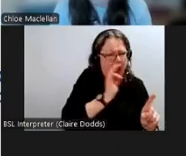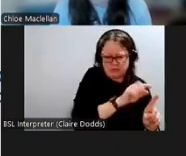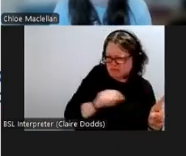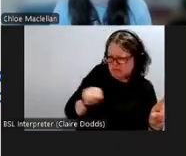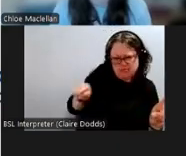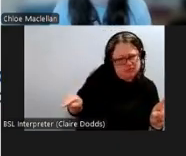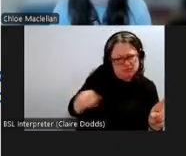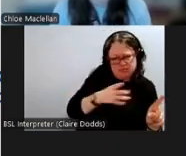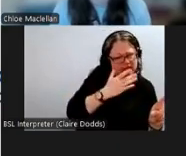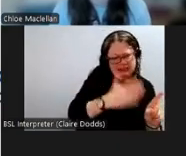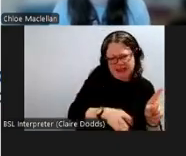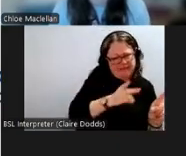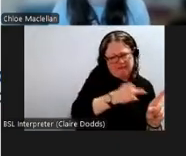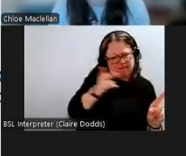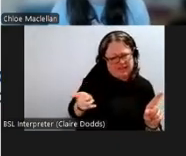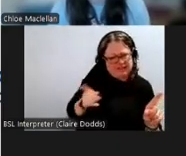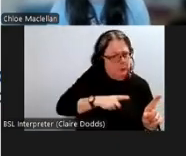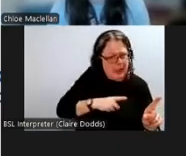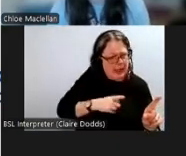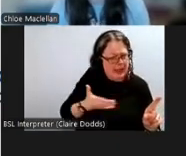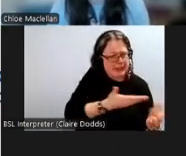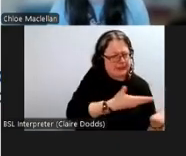the barriers are for those families.